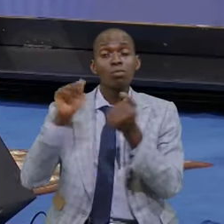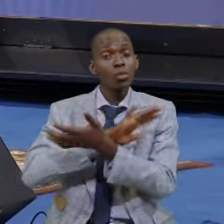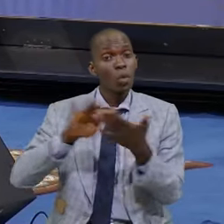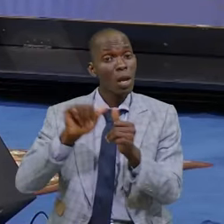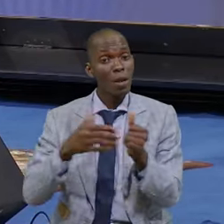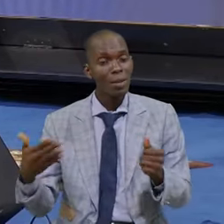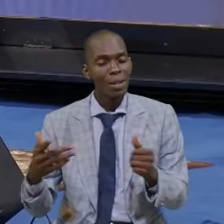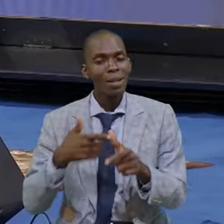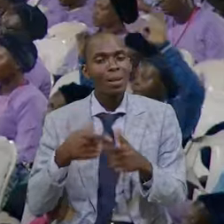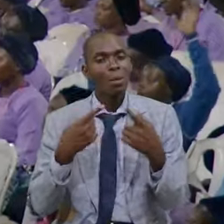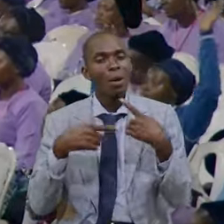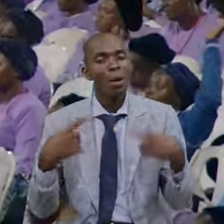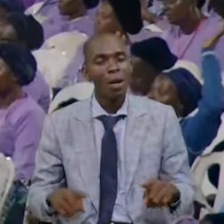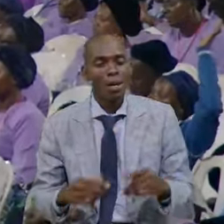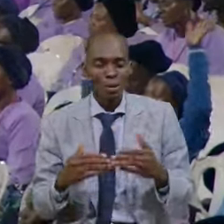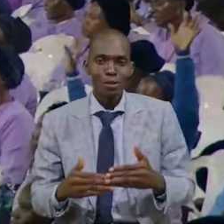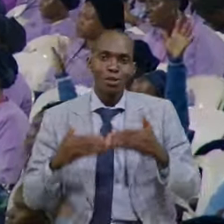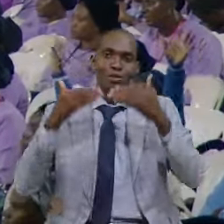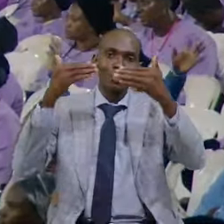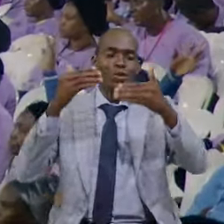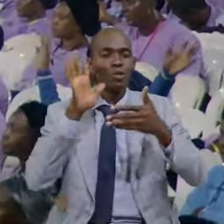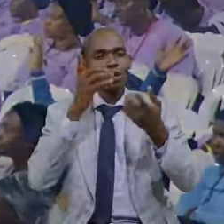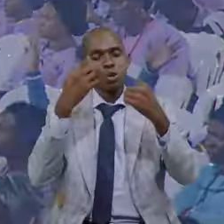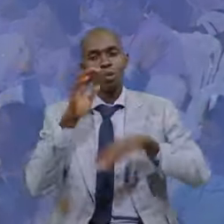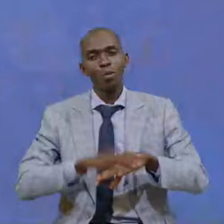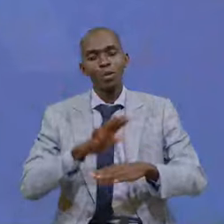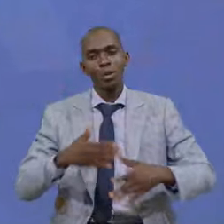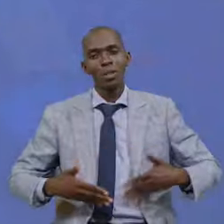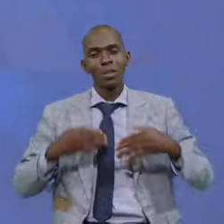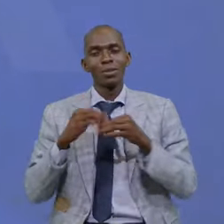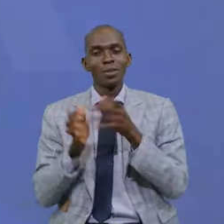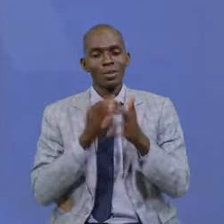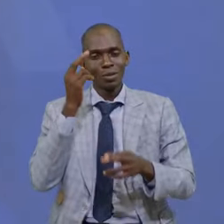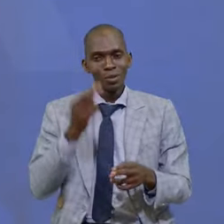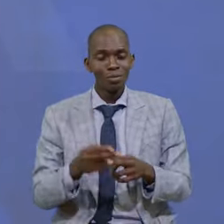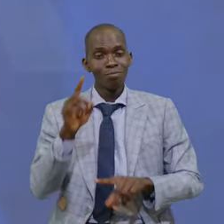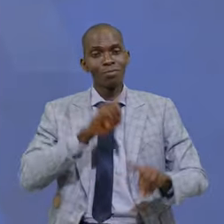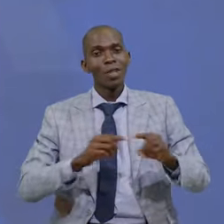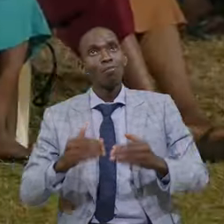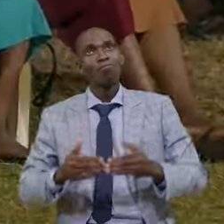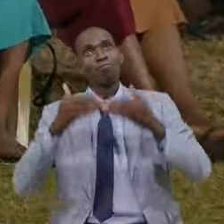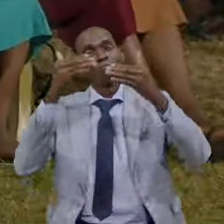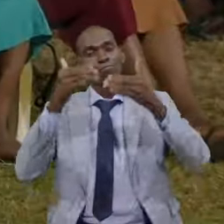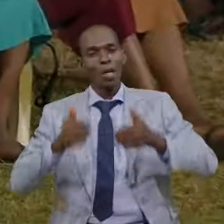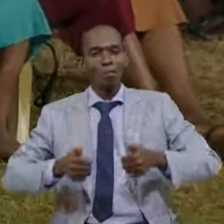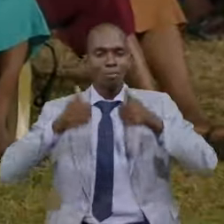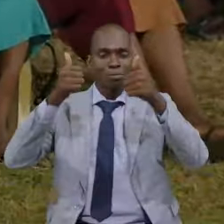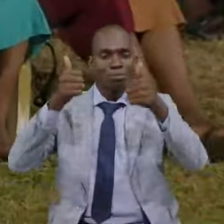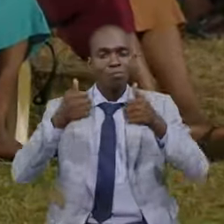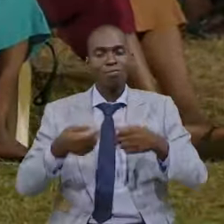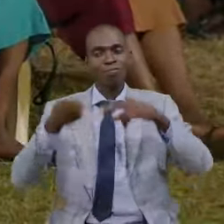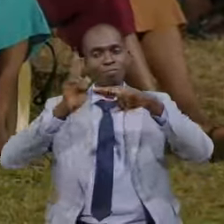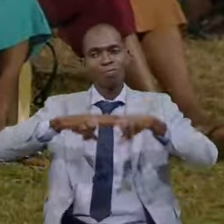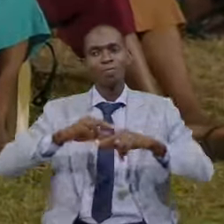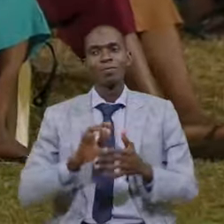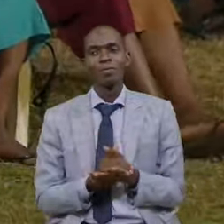promotion will come to your life. Somebody help me shout promotion. Look at the